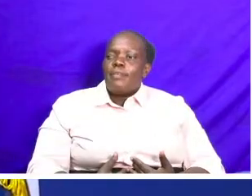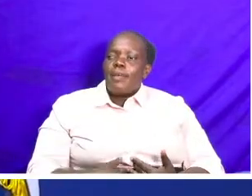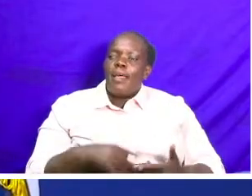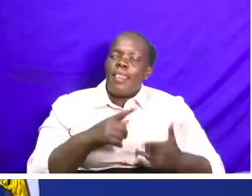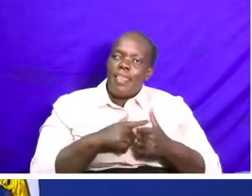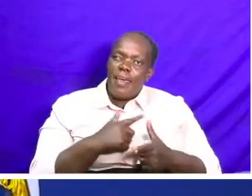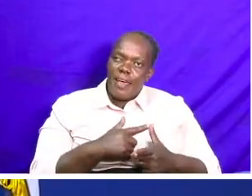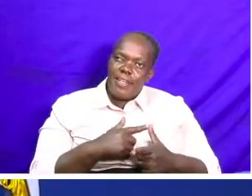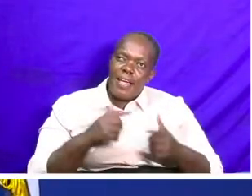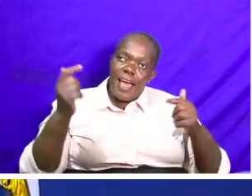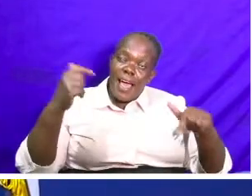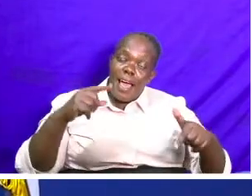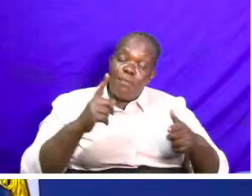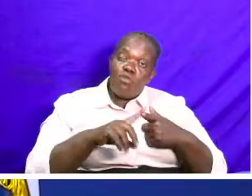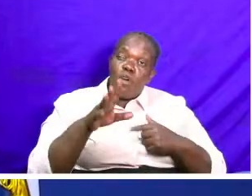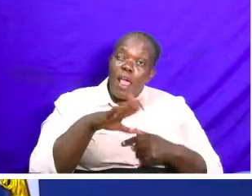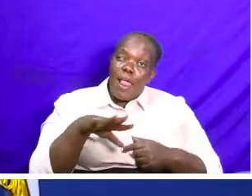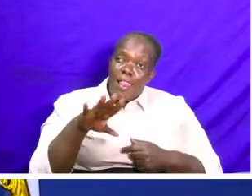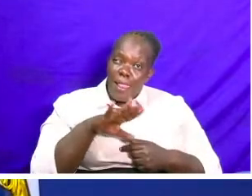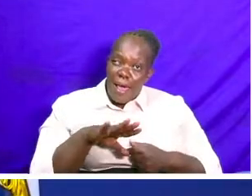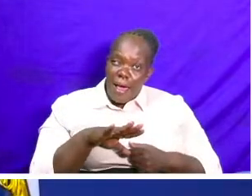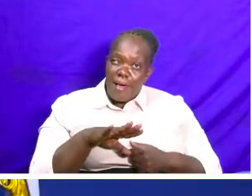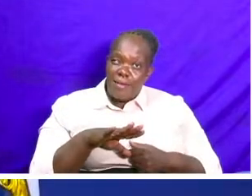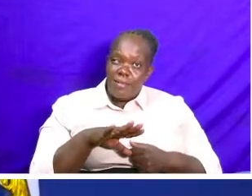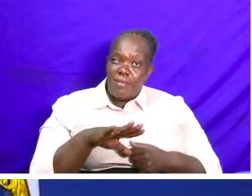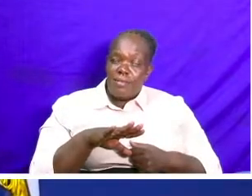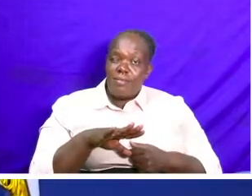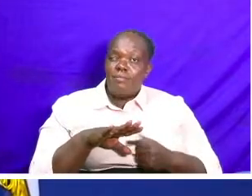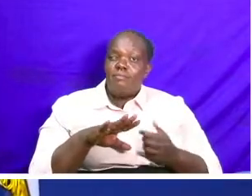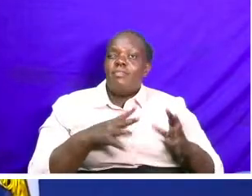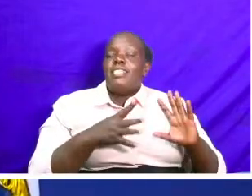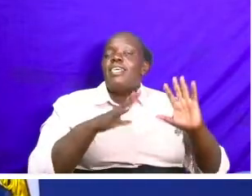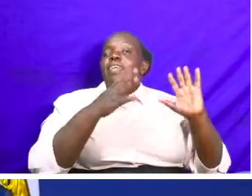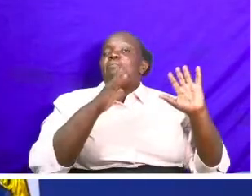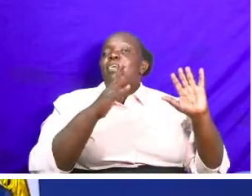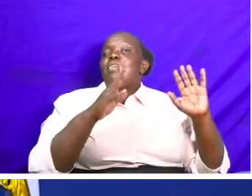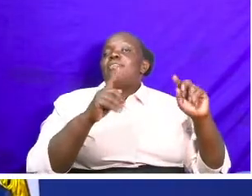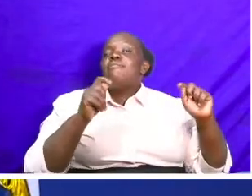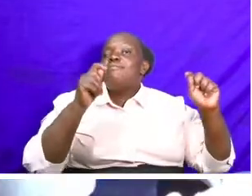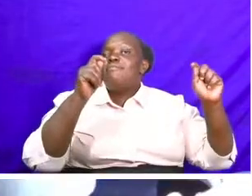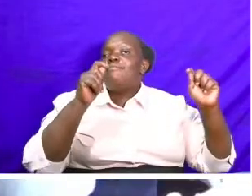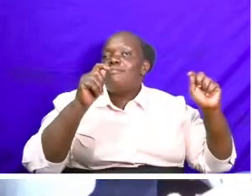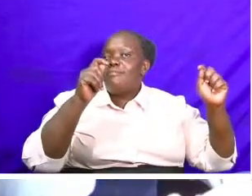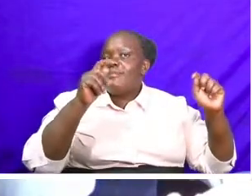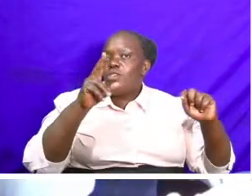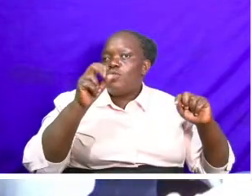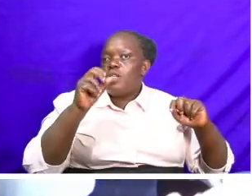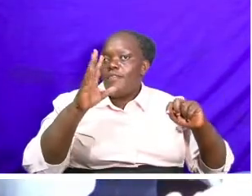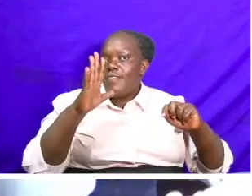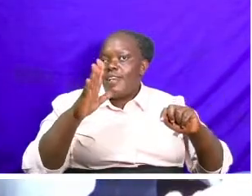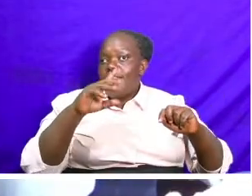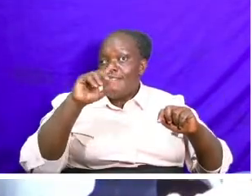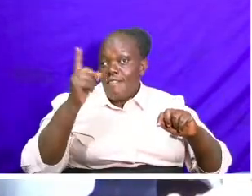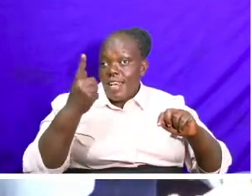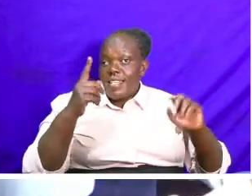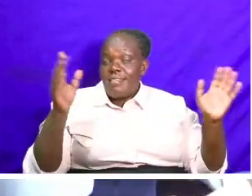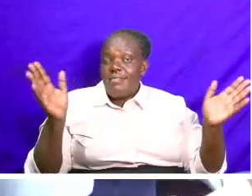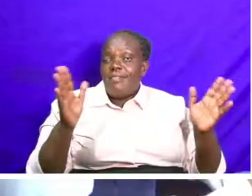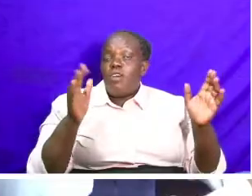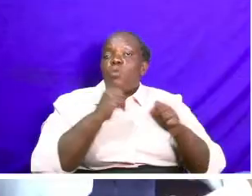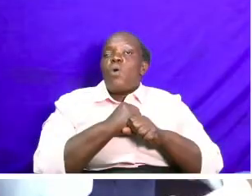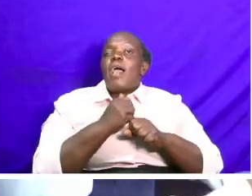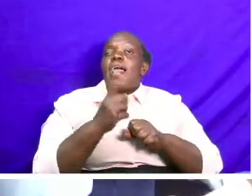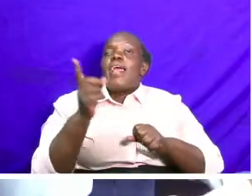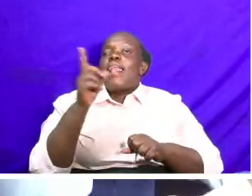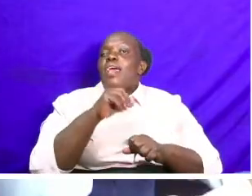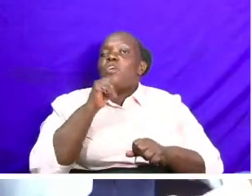Then, when it comes to the issue of the so-called commemorative day on 25th, first and foremost, it's to reiterate it's a working day.